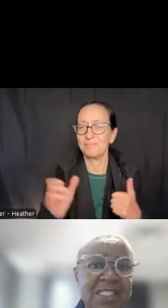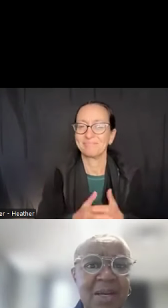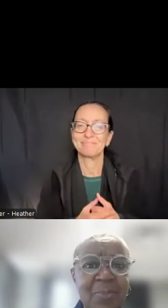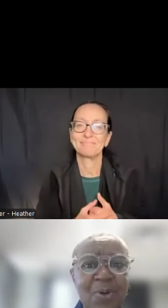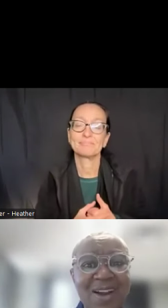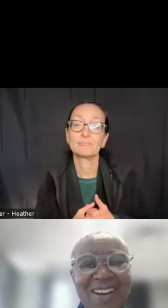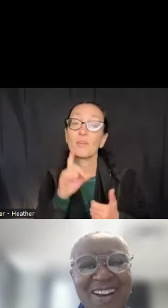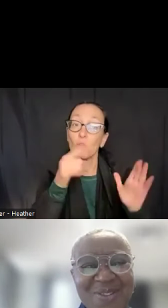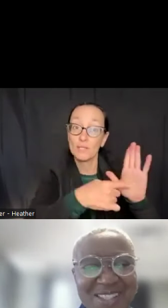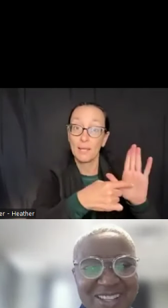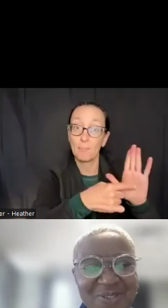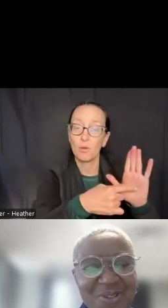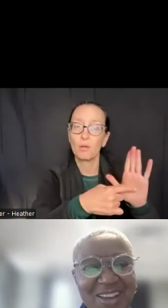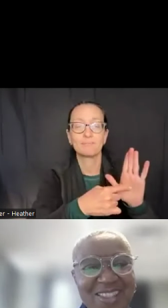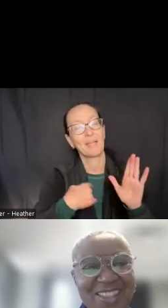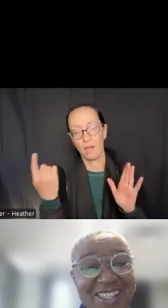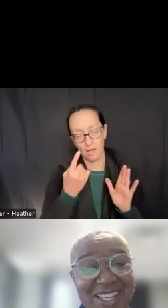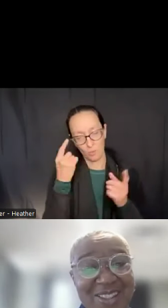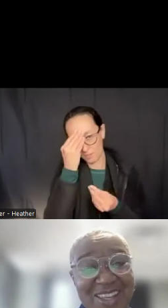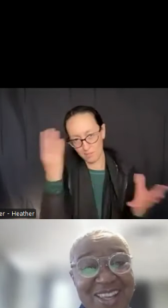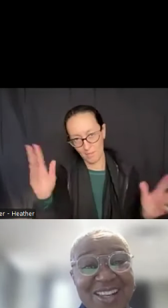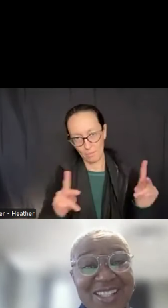An example, I always tell folks that